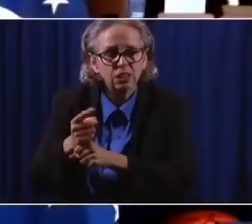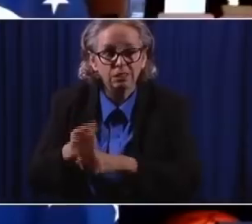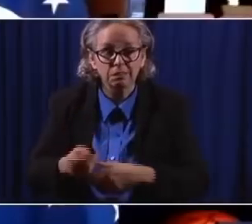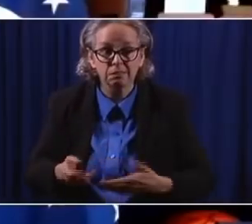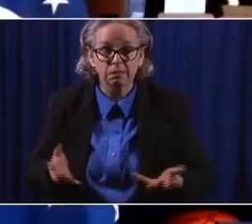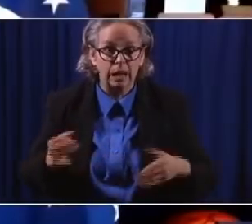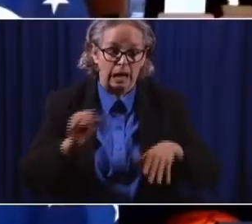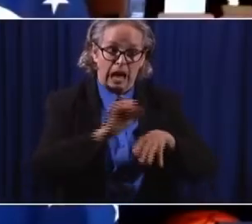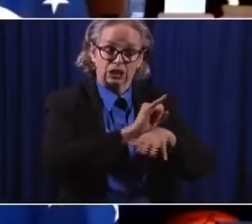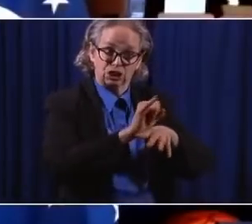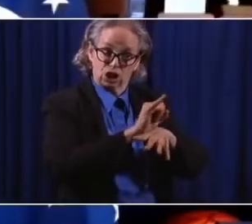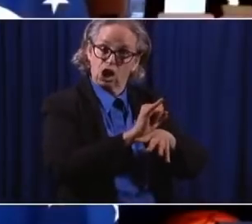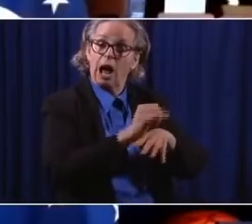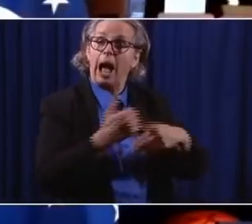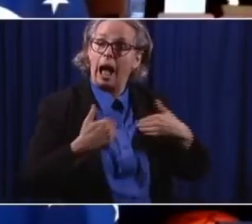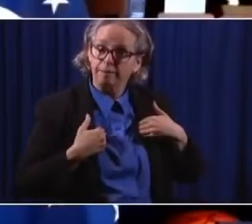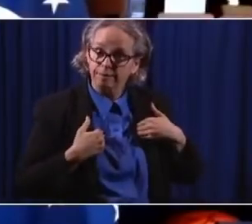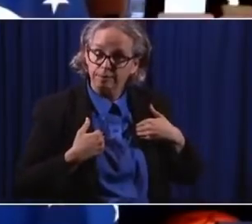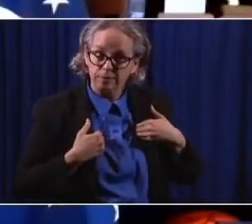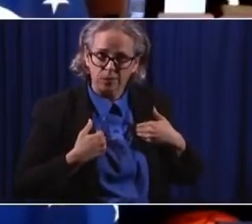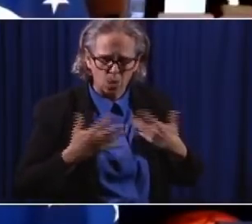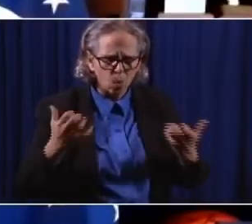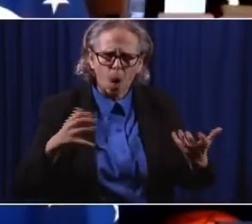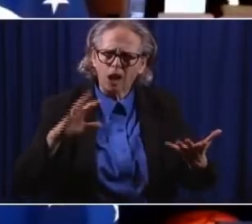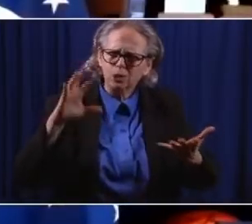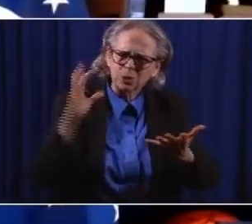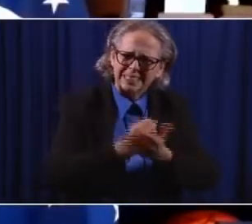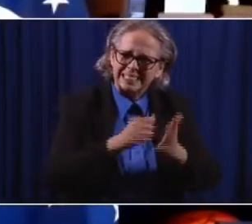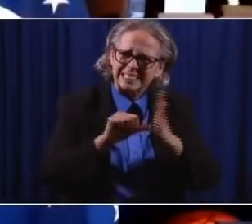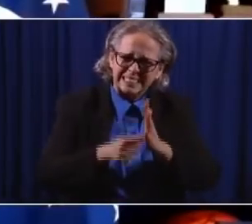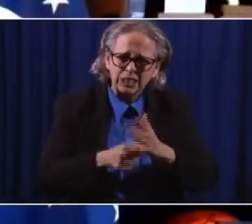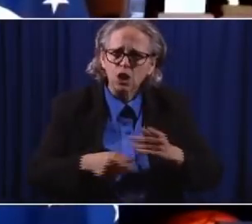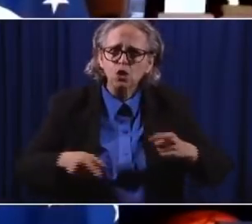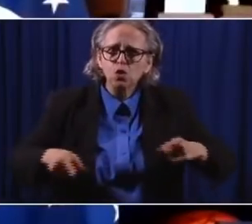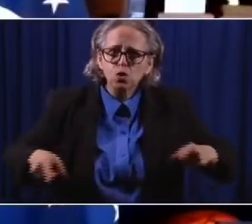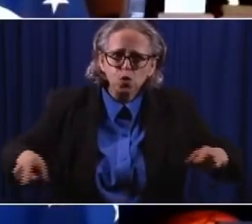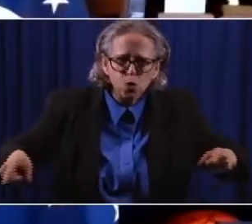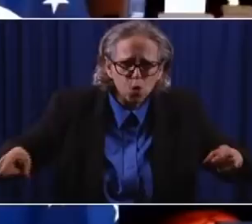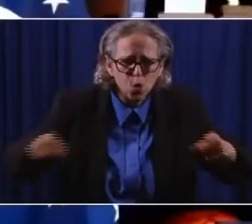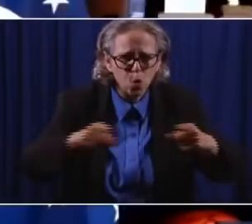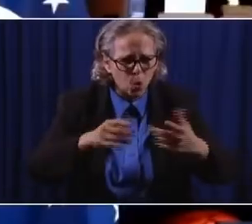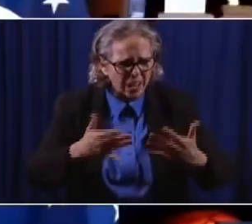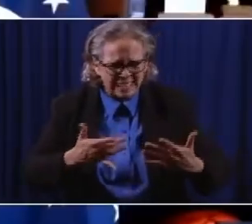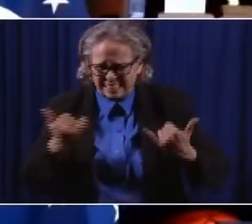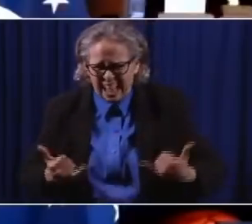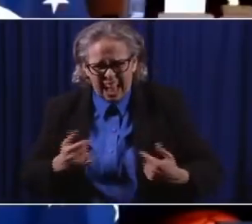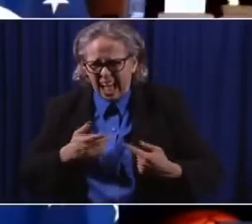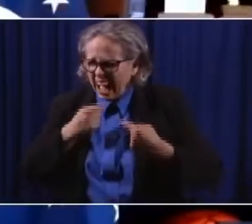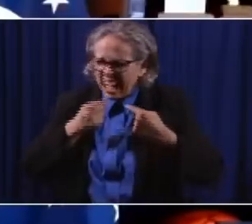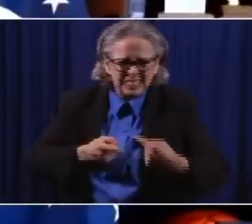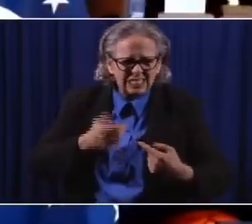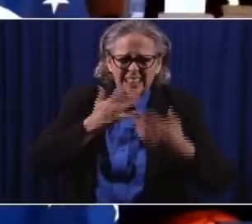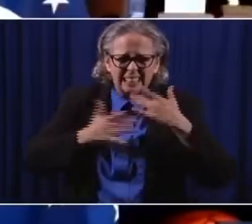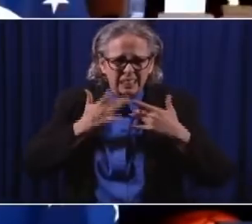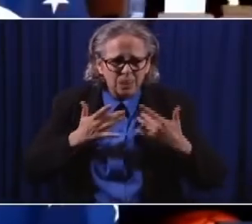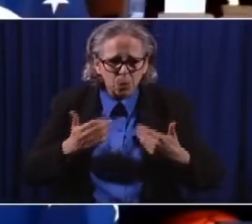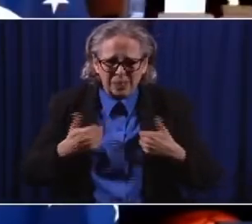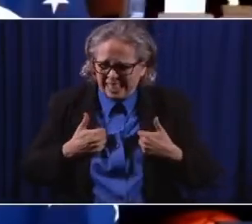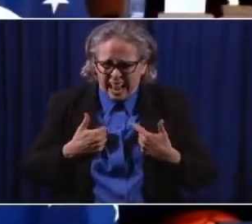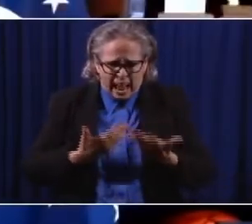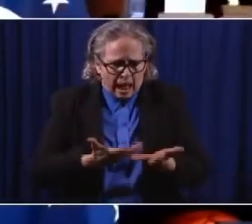struggling out there, and there are resources to help you. There are opportunities out